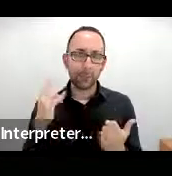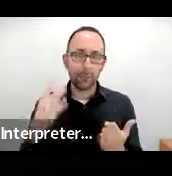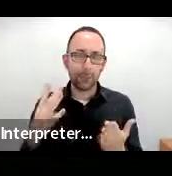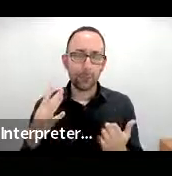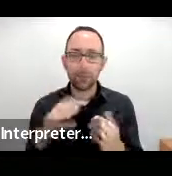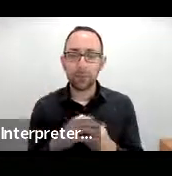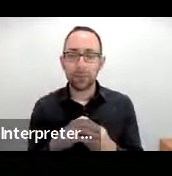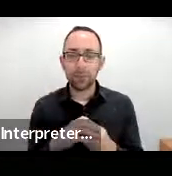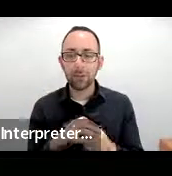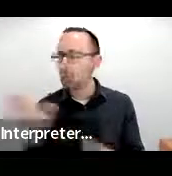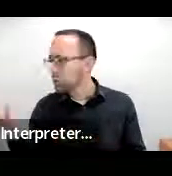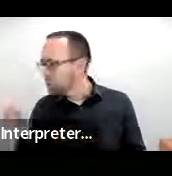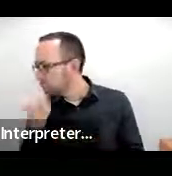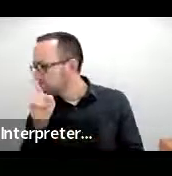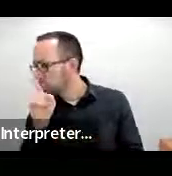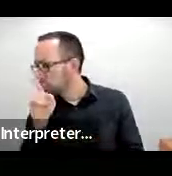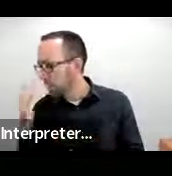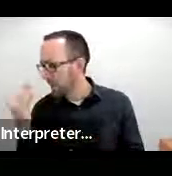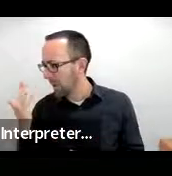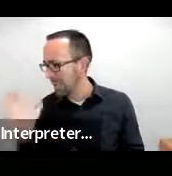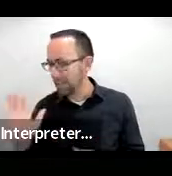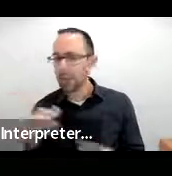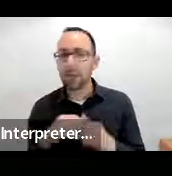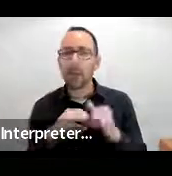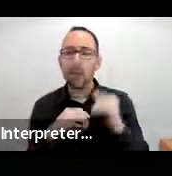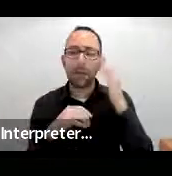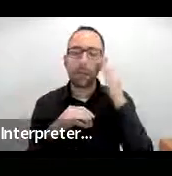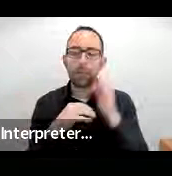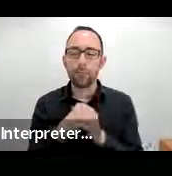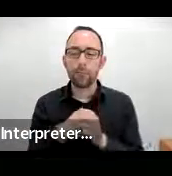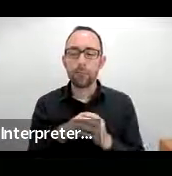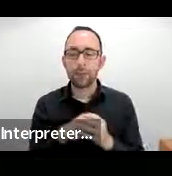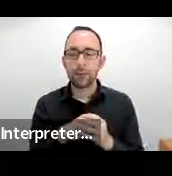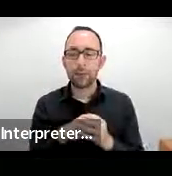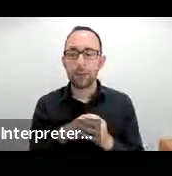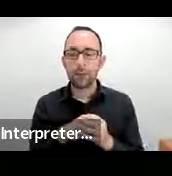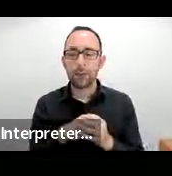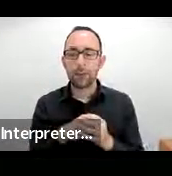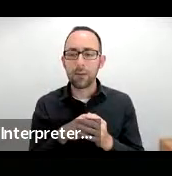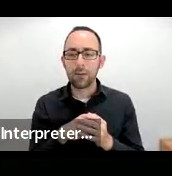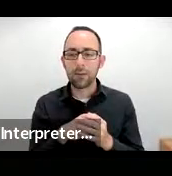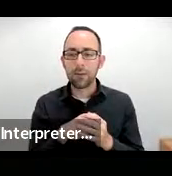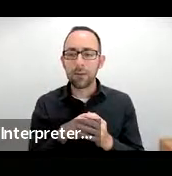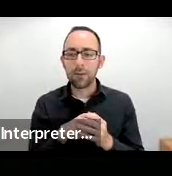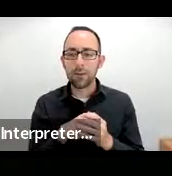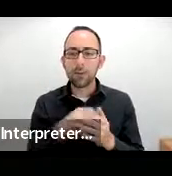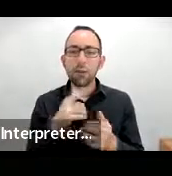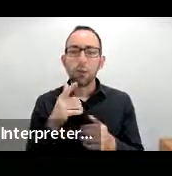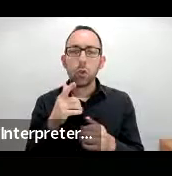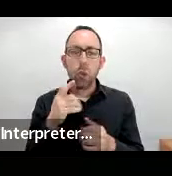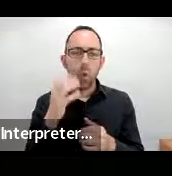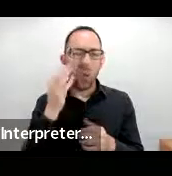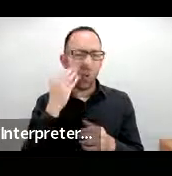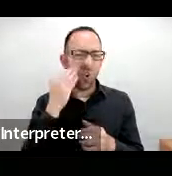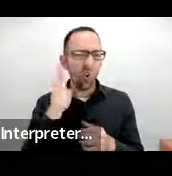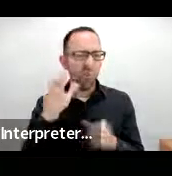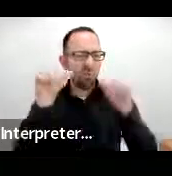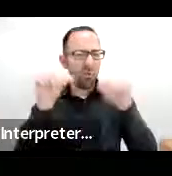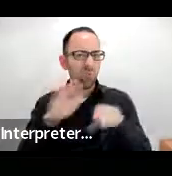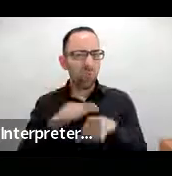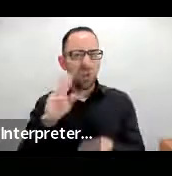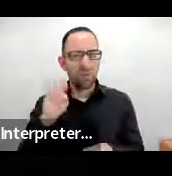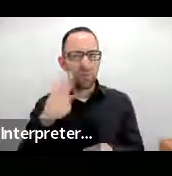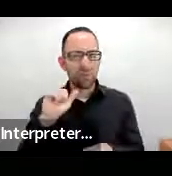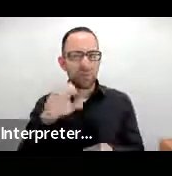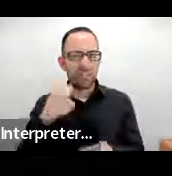said, hold on, honey. There's, yeah, they're going to be on the website, but I'm concerned